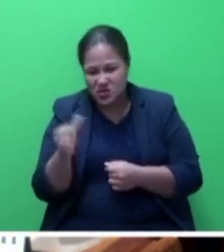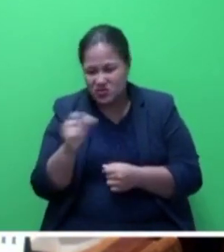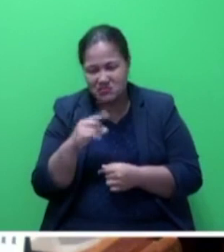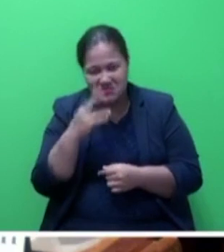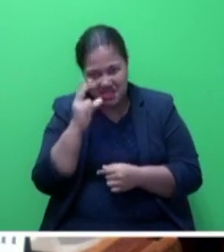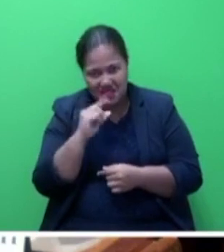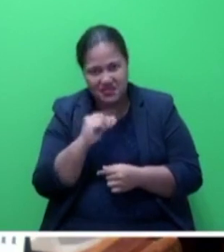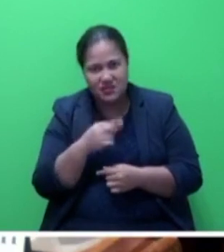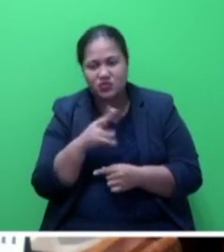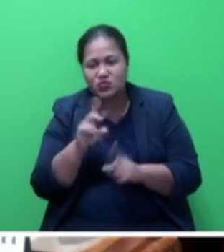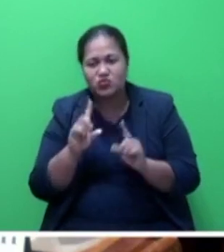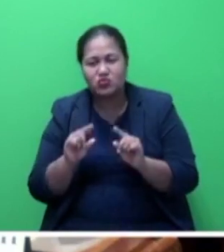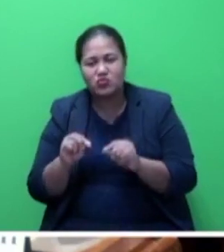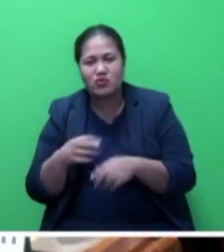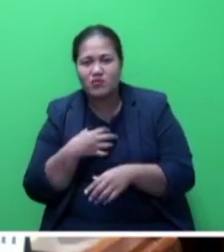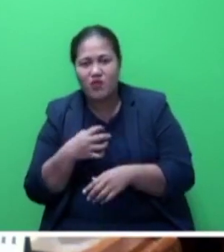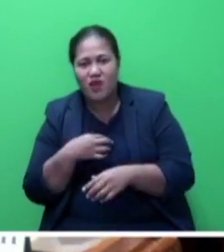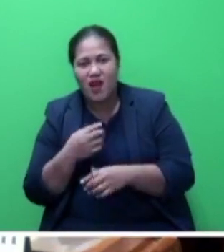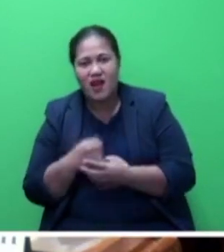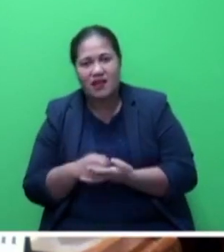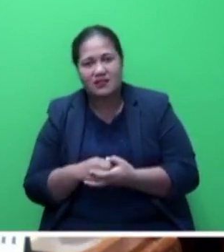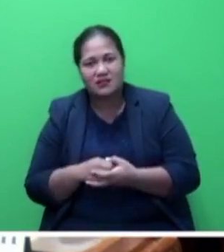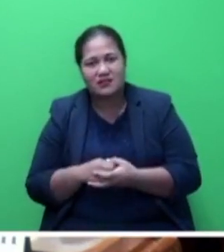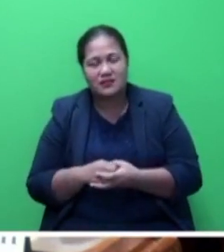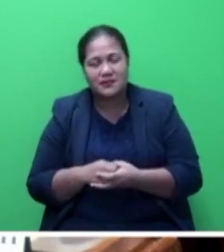more and utilize better too